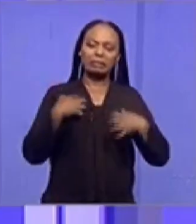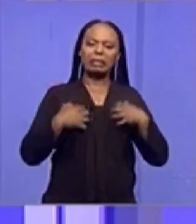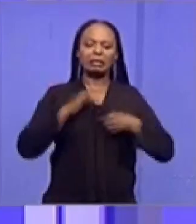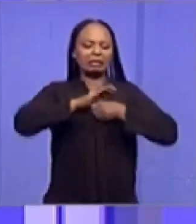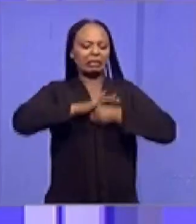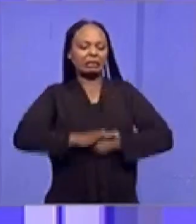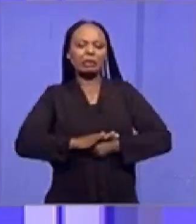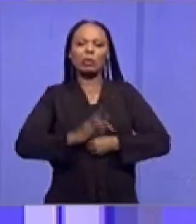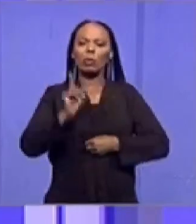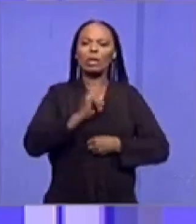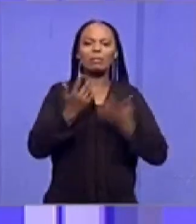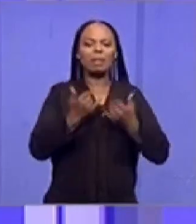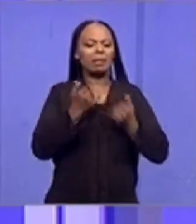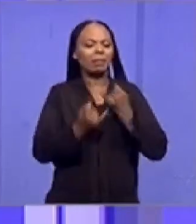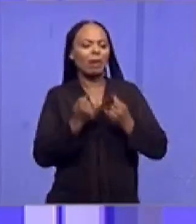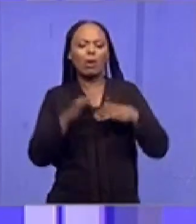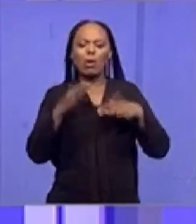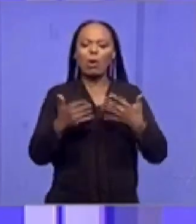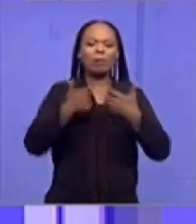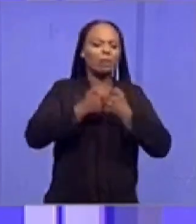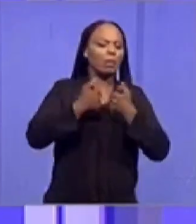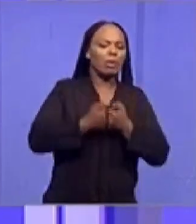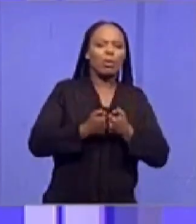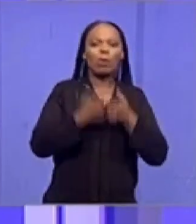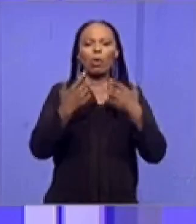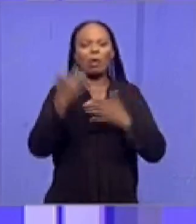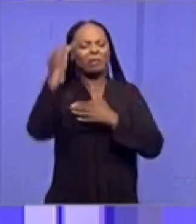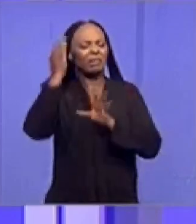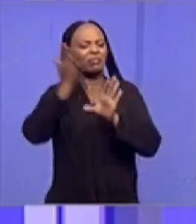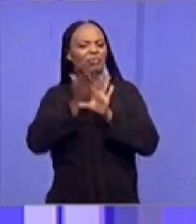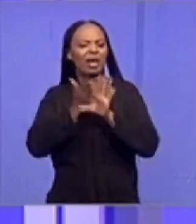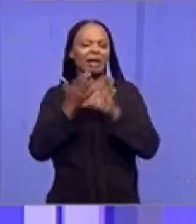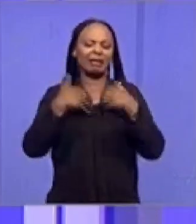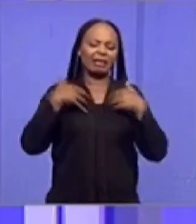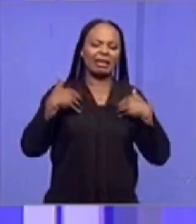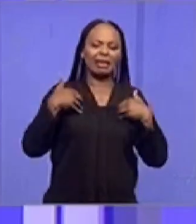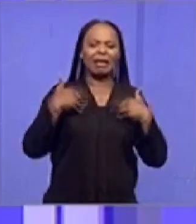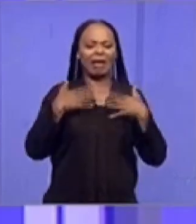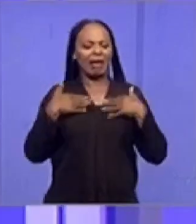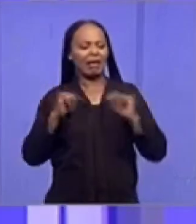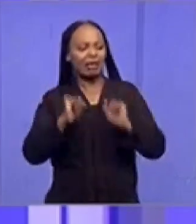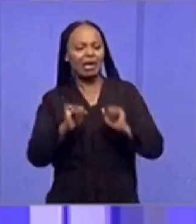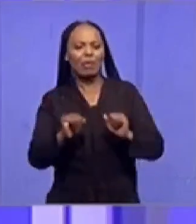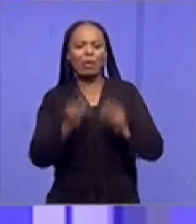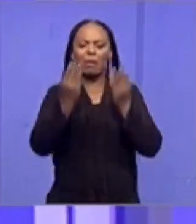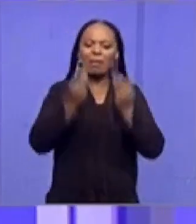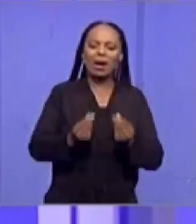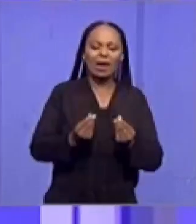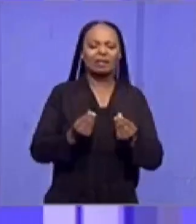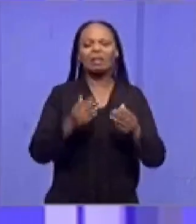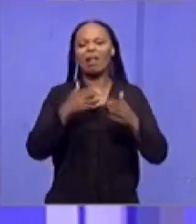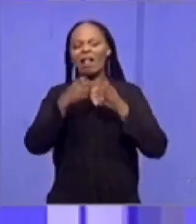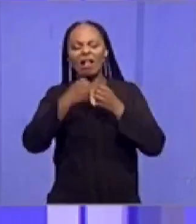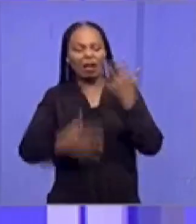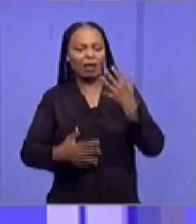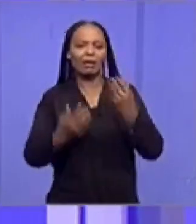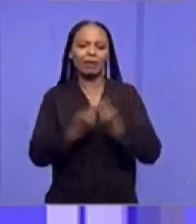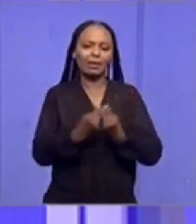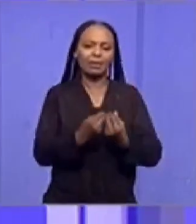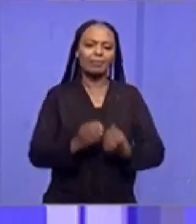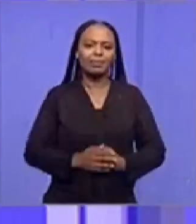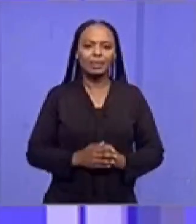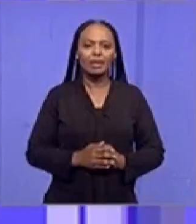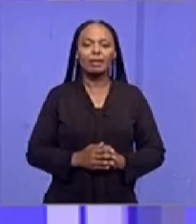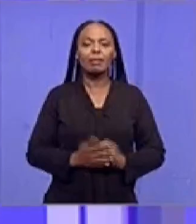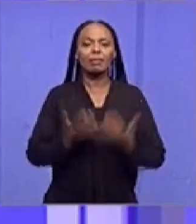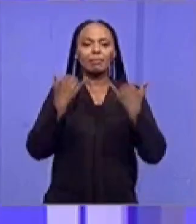tša dikamano go etša tša marato kgatelelo ya monagano seemo sa lephelo mašeleng le leago ka kakaretšo go